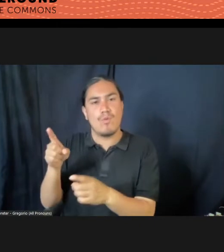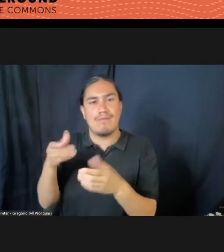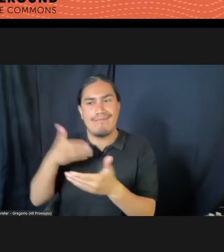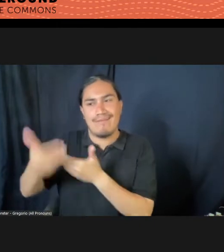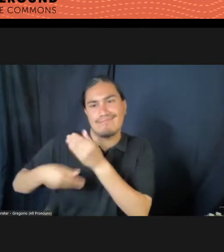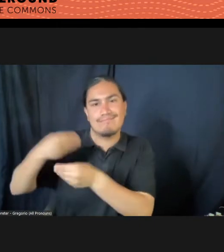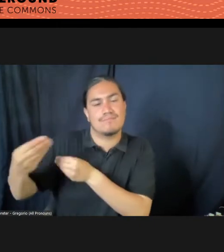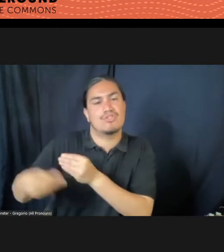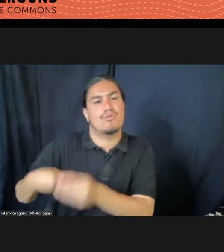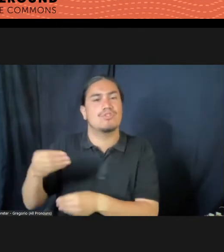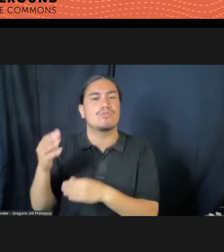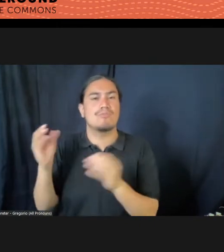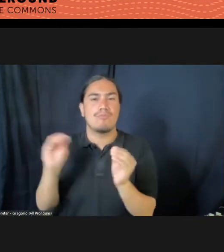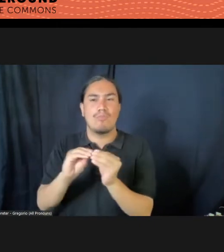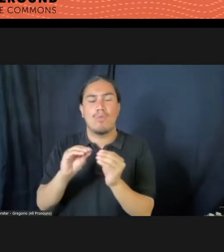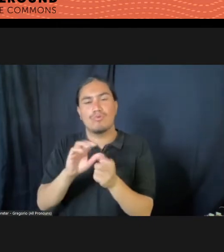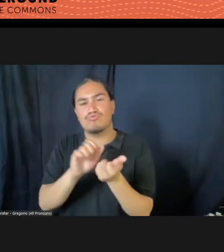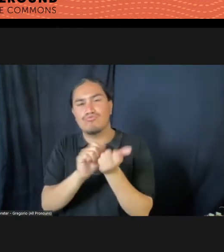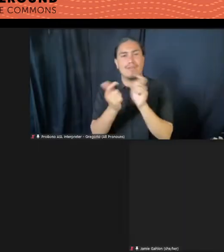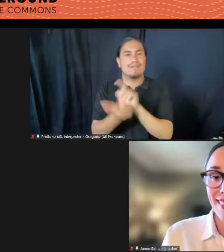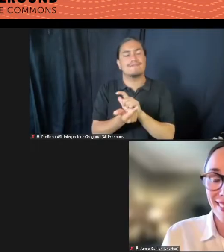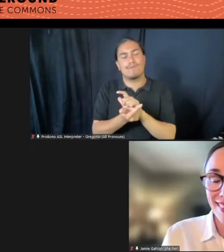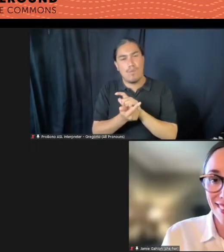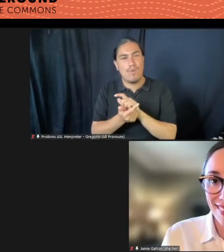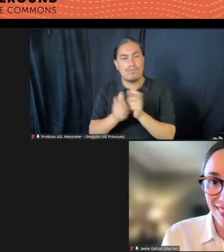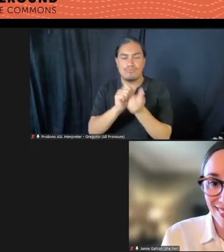and just society for all.